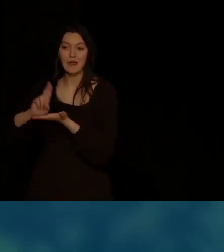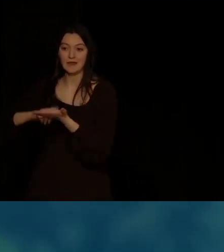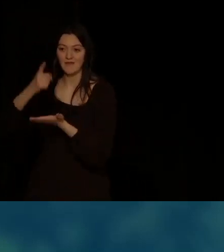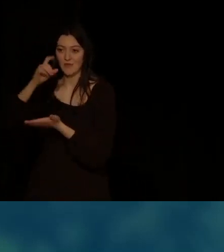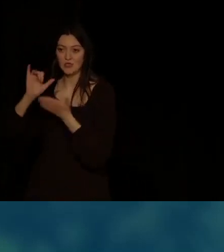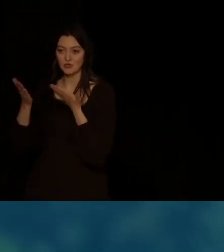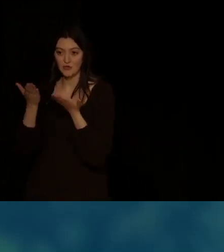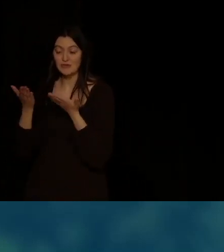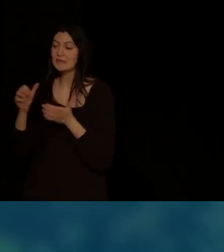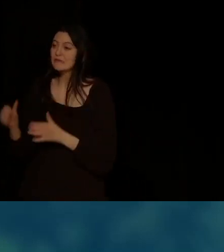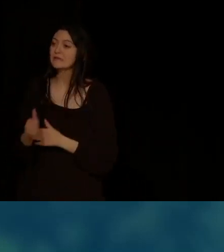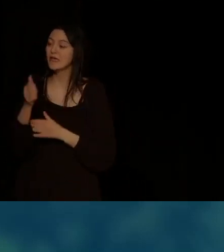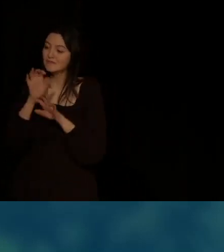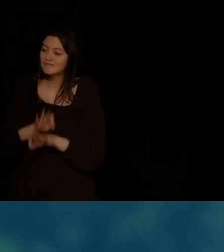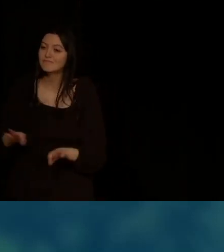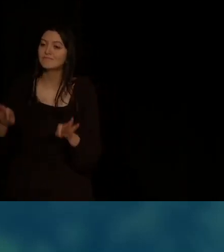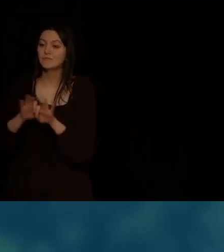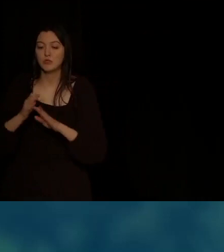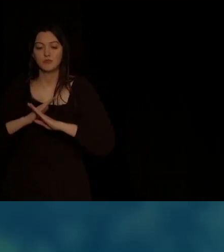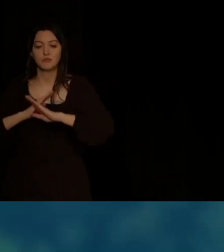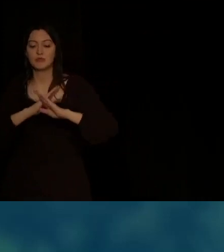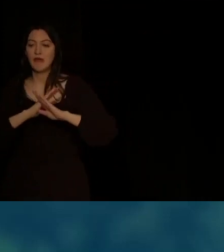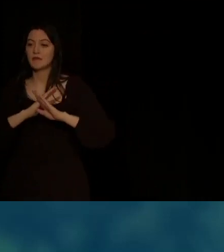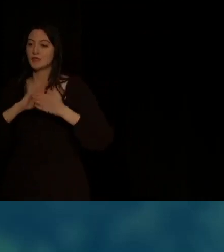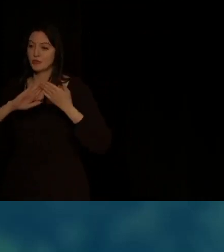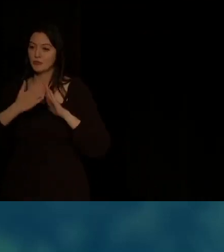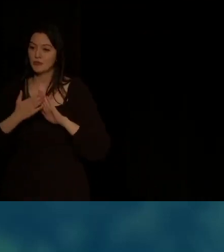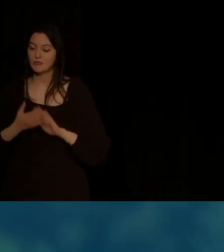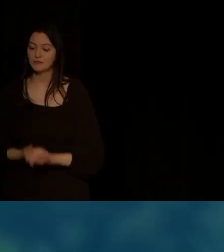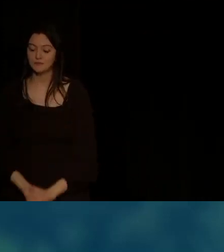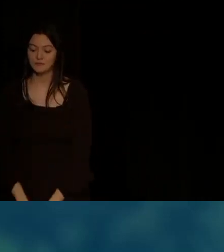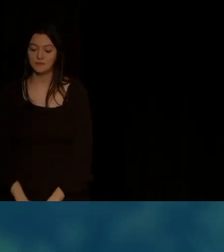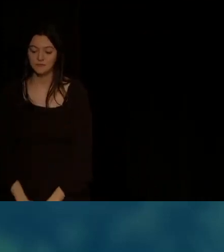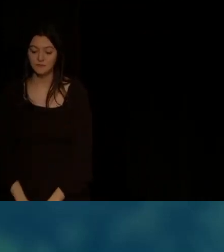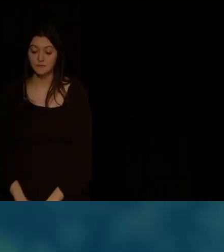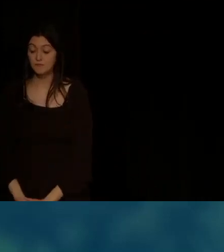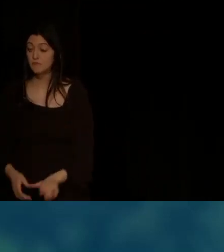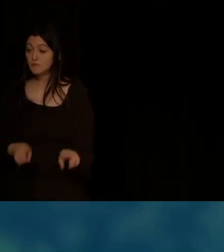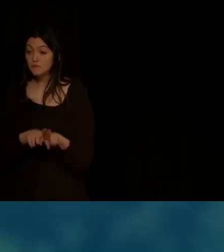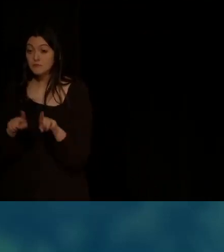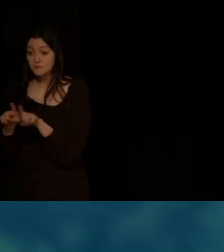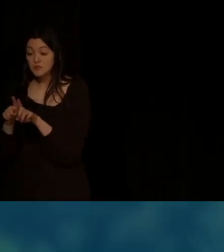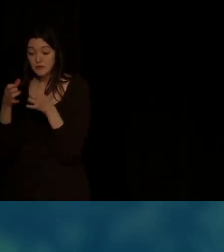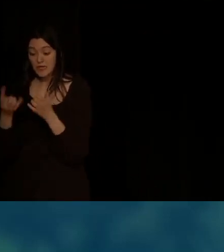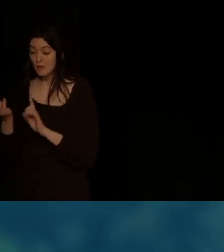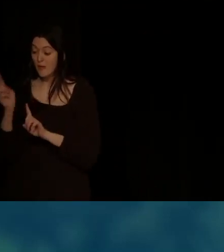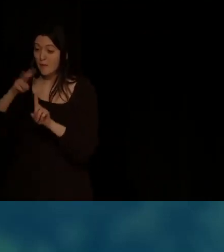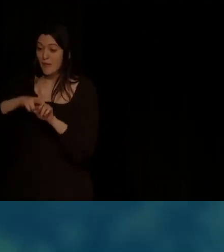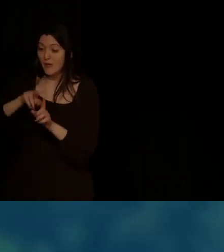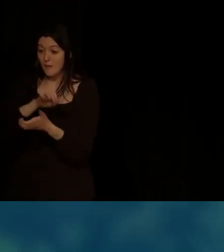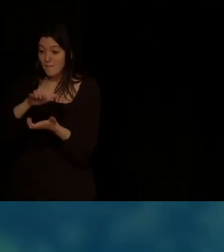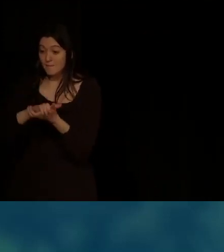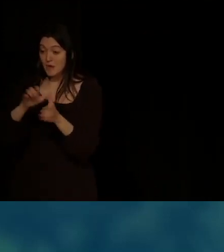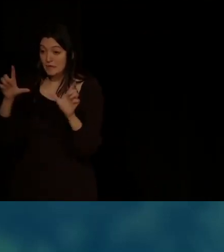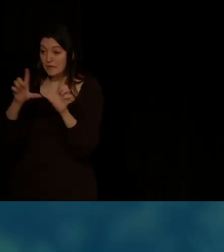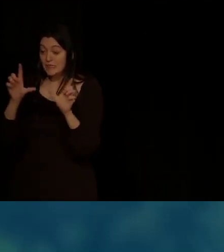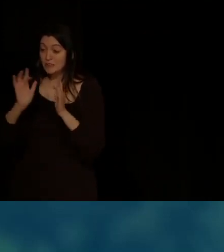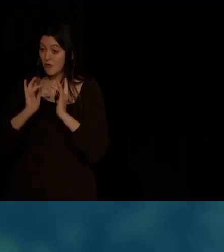It's another vital way we're protecting our community. You can also now apply for a marriage license